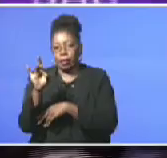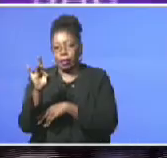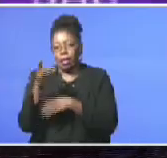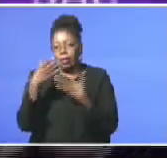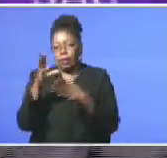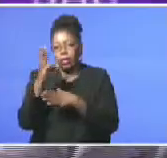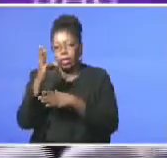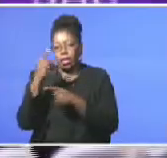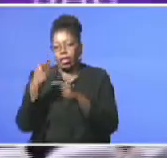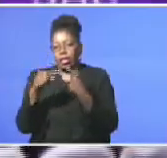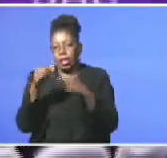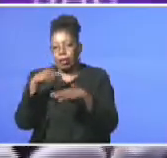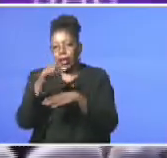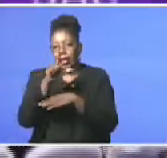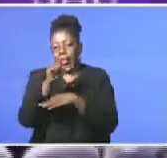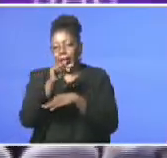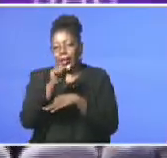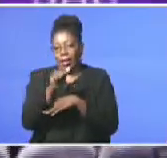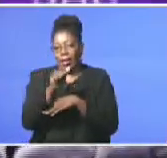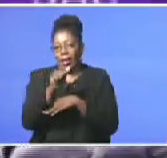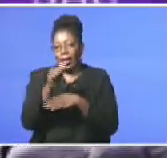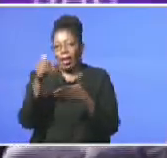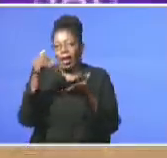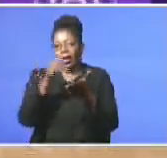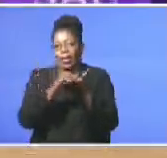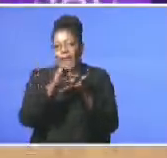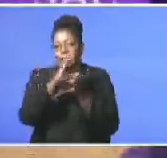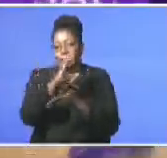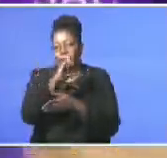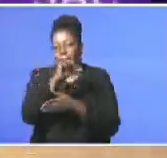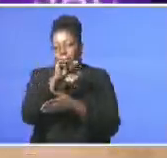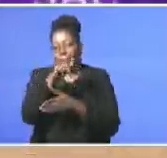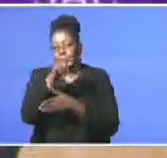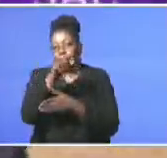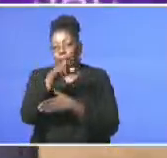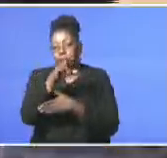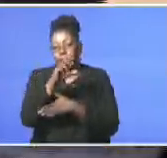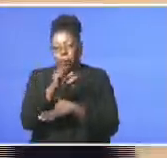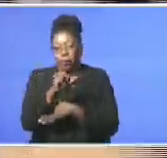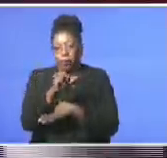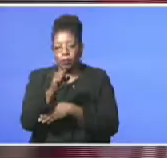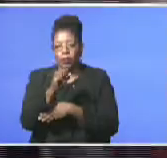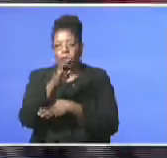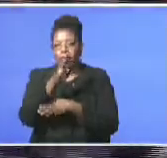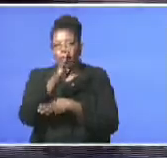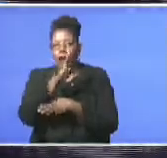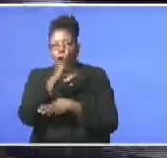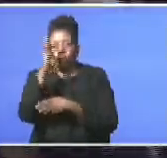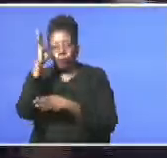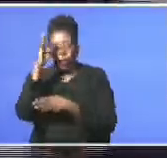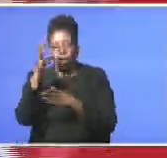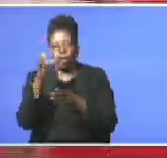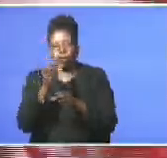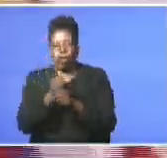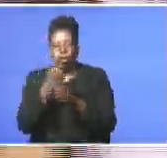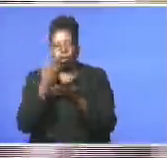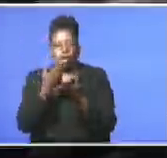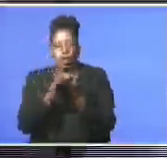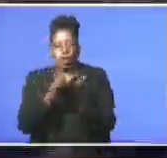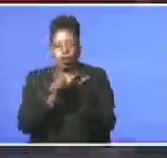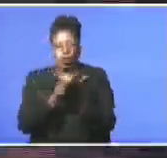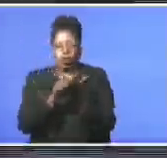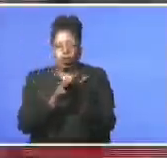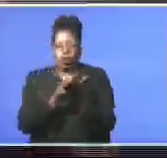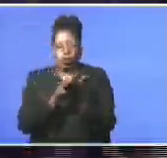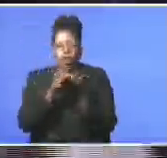trip in LA against the Clippers. Buddy also receiving some good news over the weekend as he will be a part of the 3-point shootout at